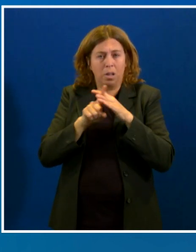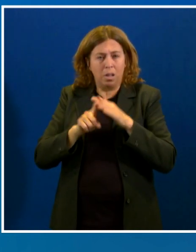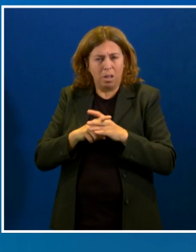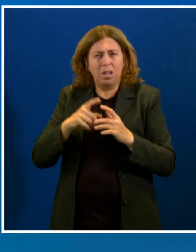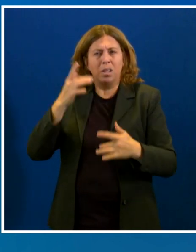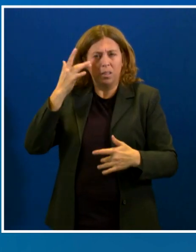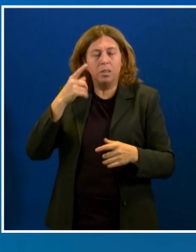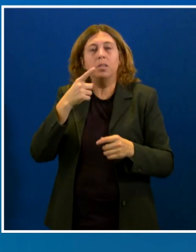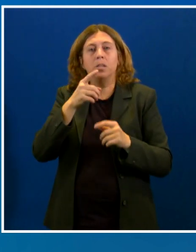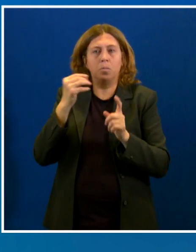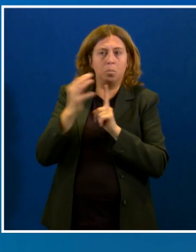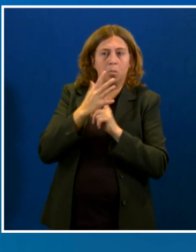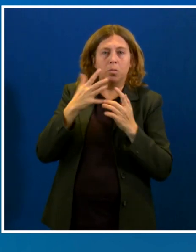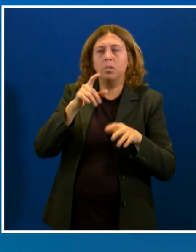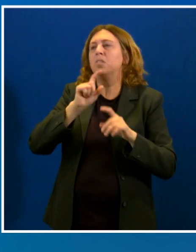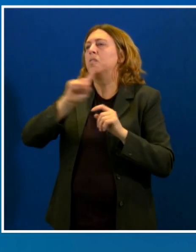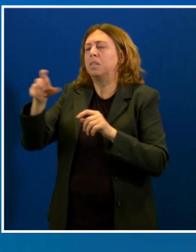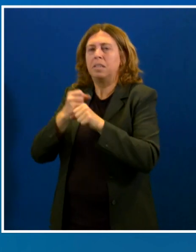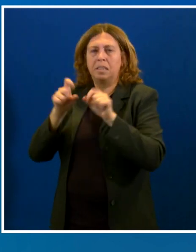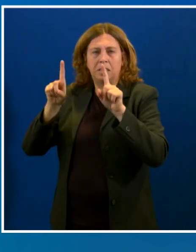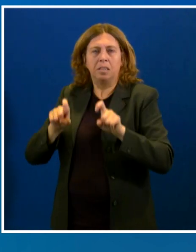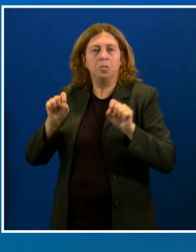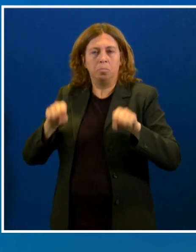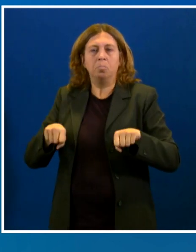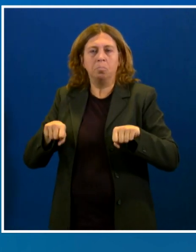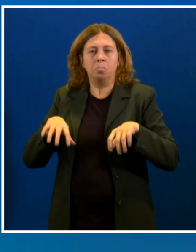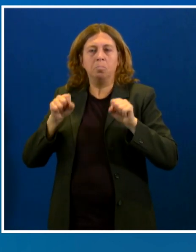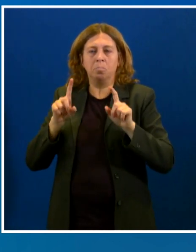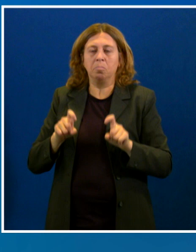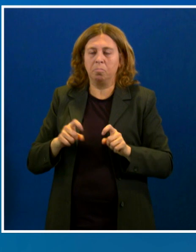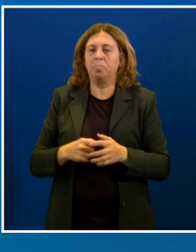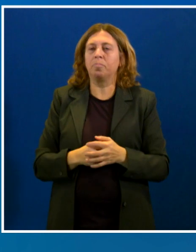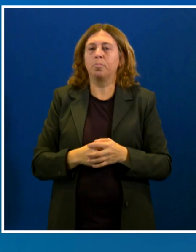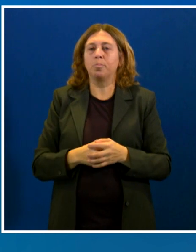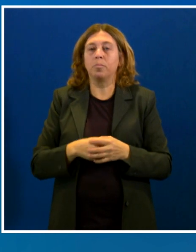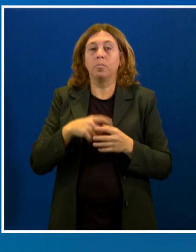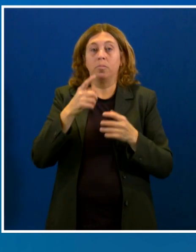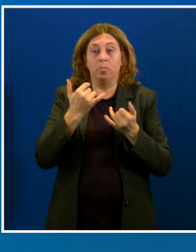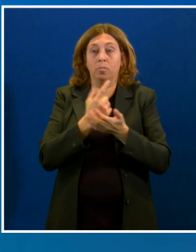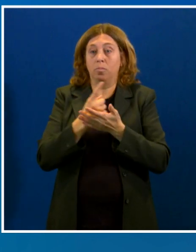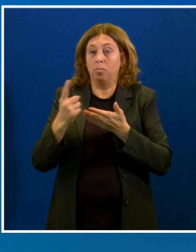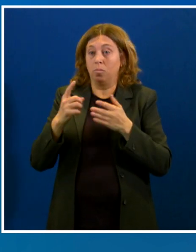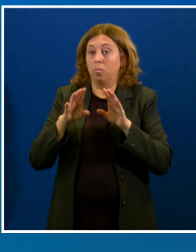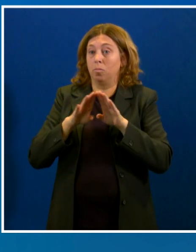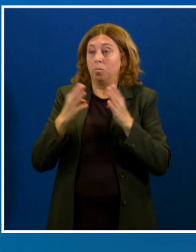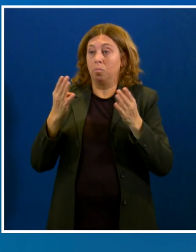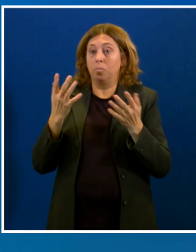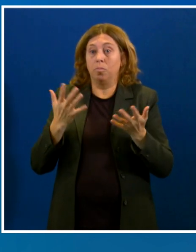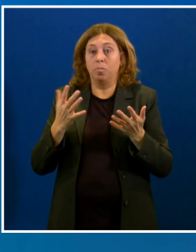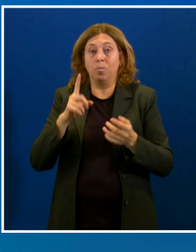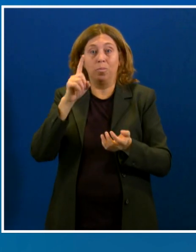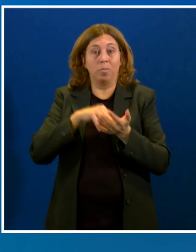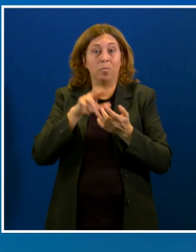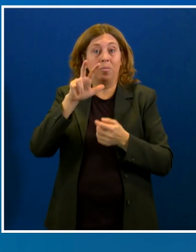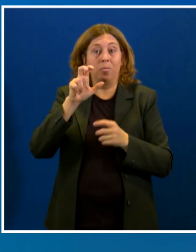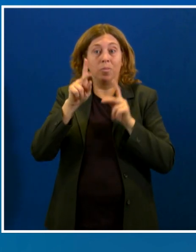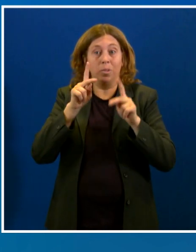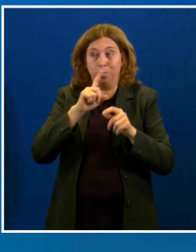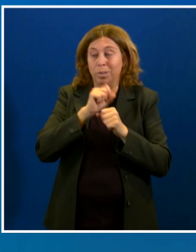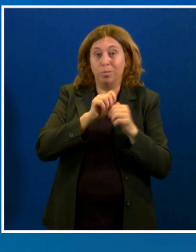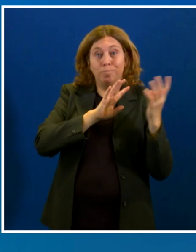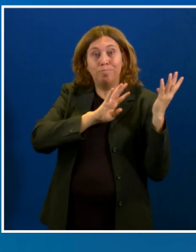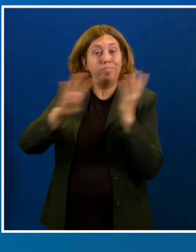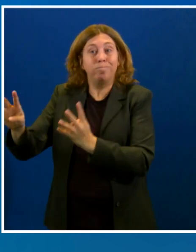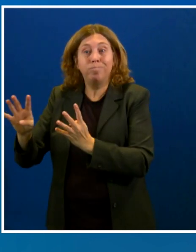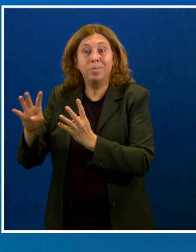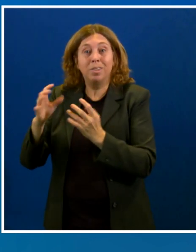virus. In its first week since opening, the site had more than 1,300 people show up to be tested, and we're seeing an average of